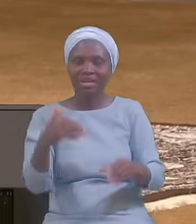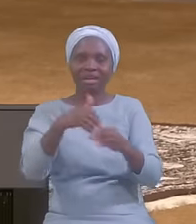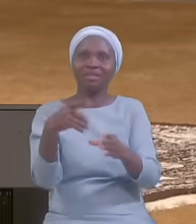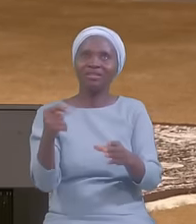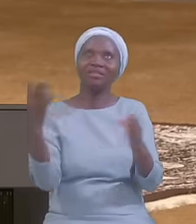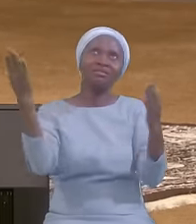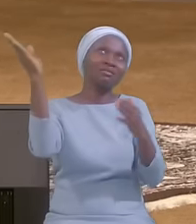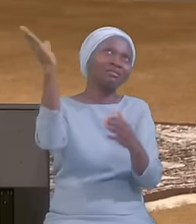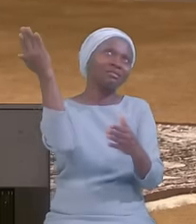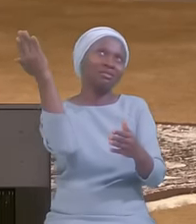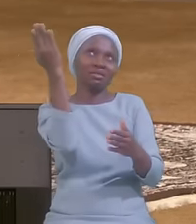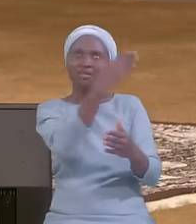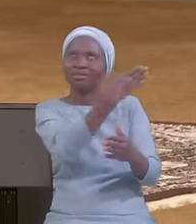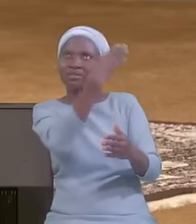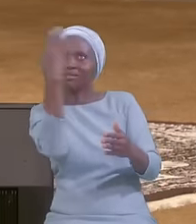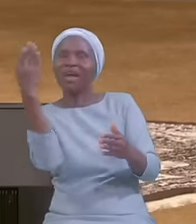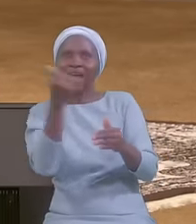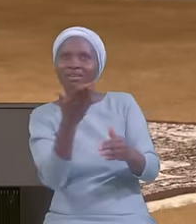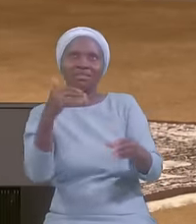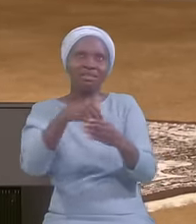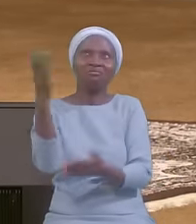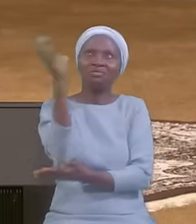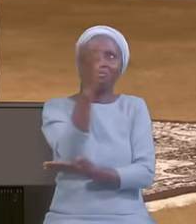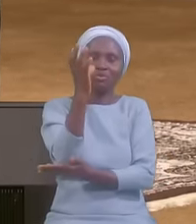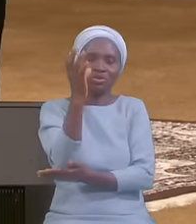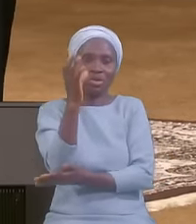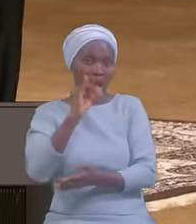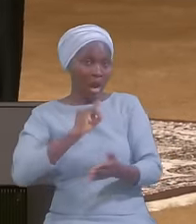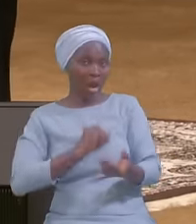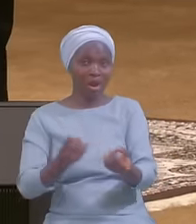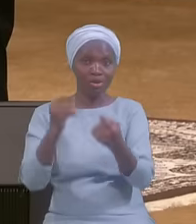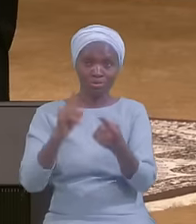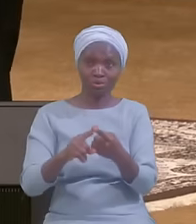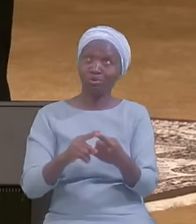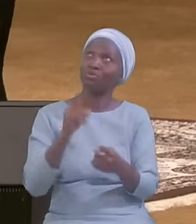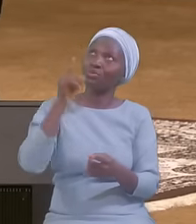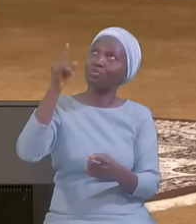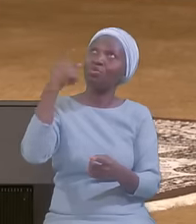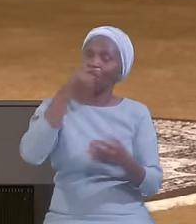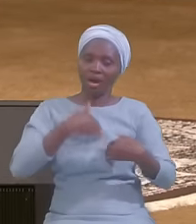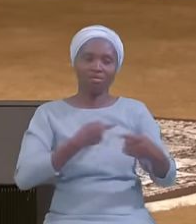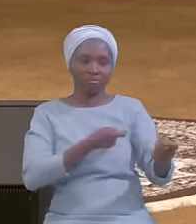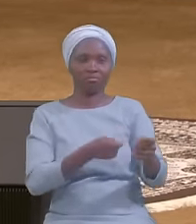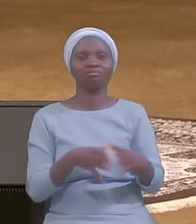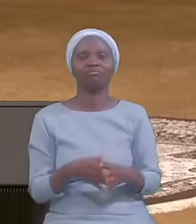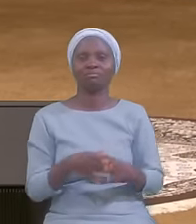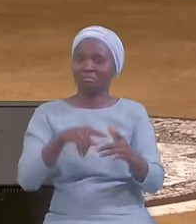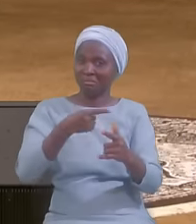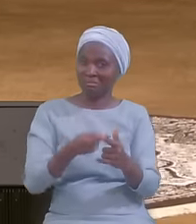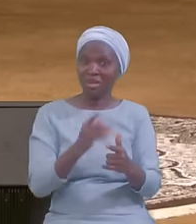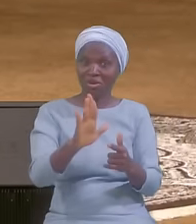sky, anything in the bush, I come to the God that has preeminence. Your problem,